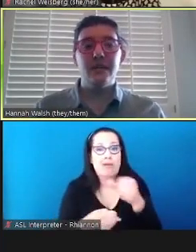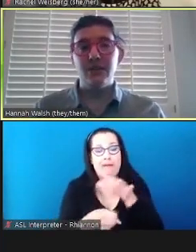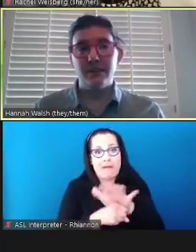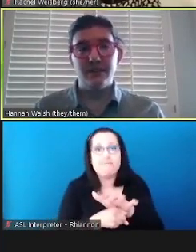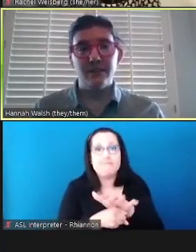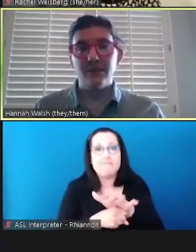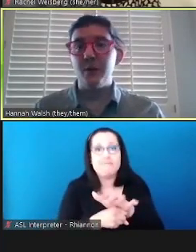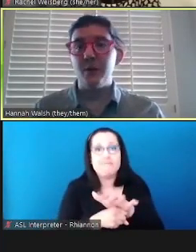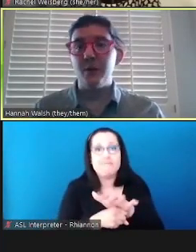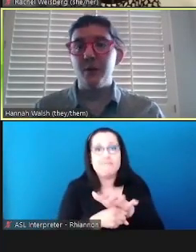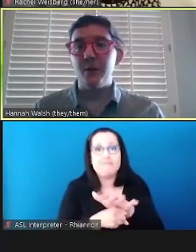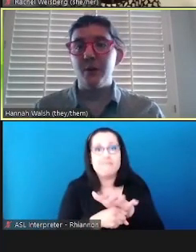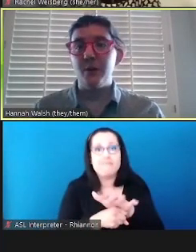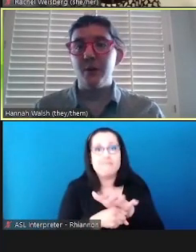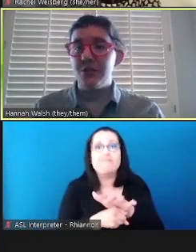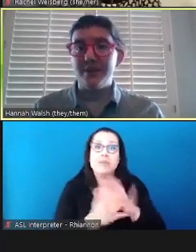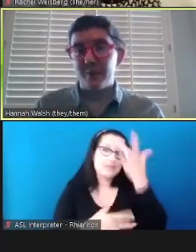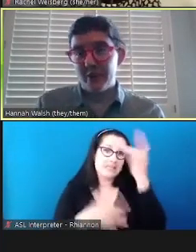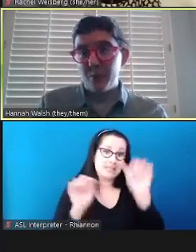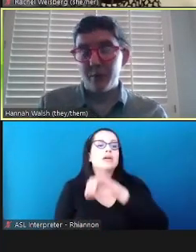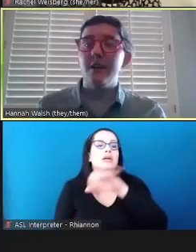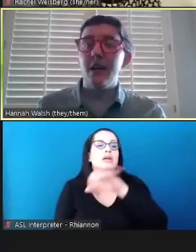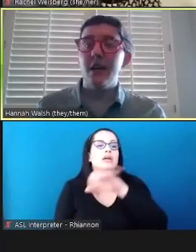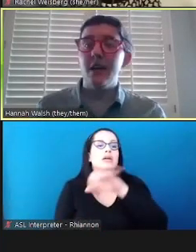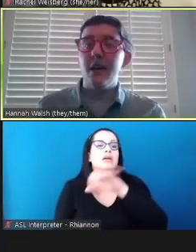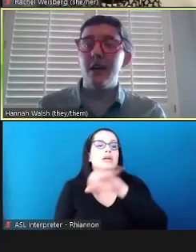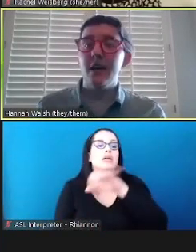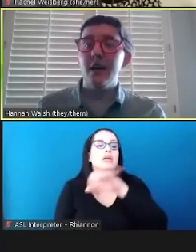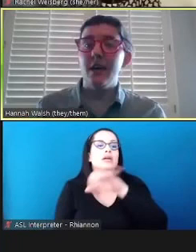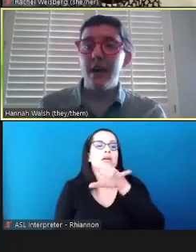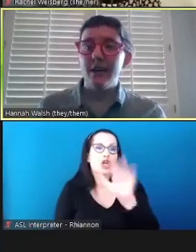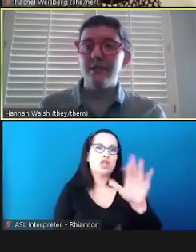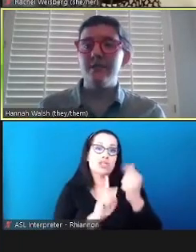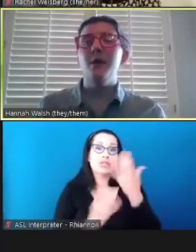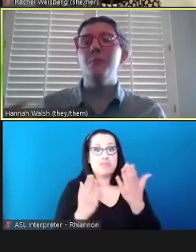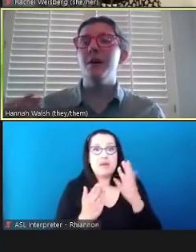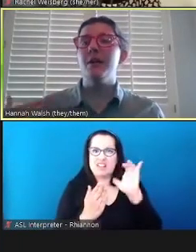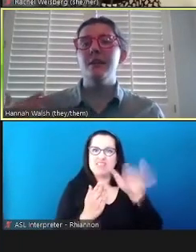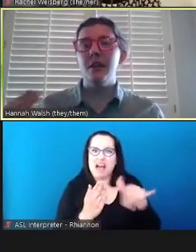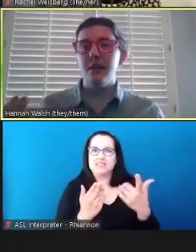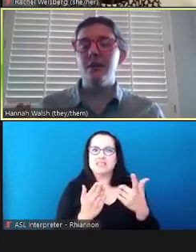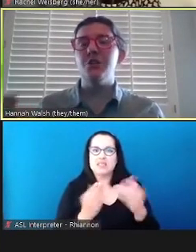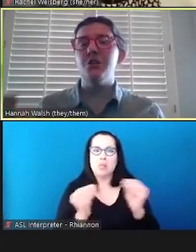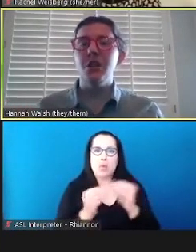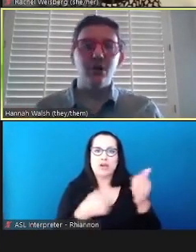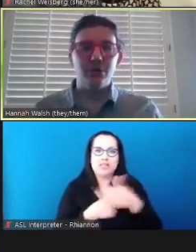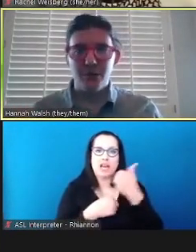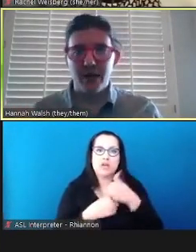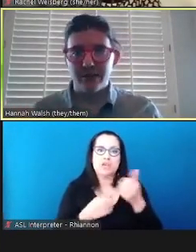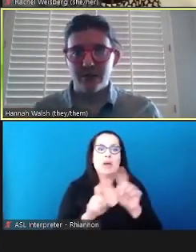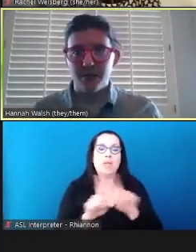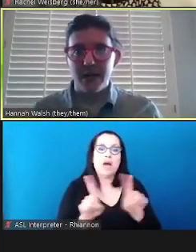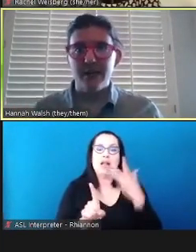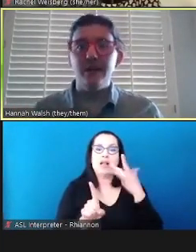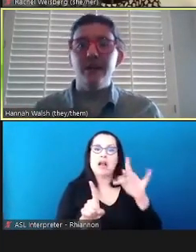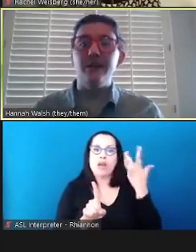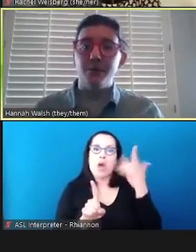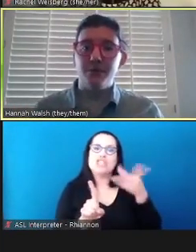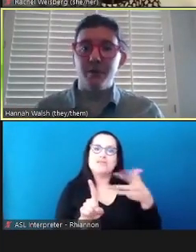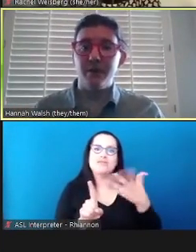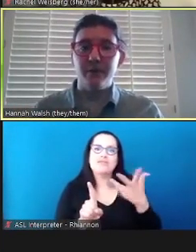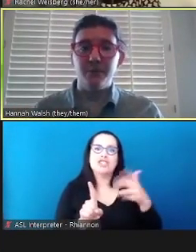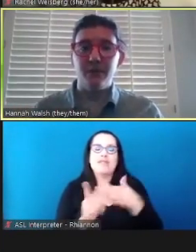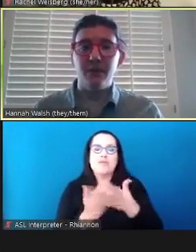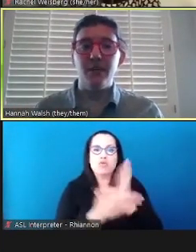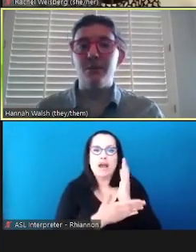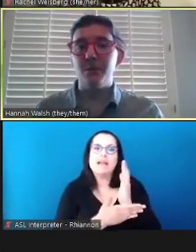in Jessica's situation, that very well may be the case, but luckily she also has the right, as a person